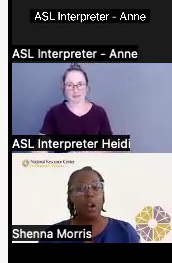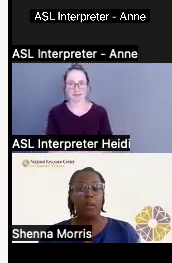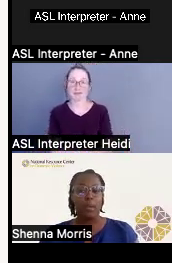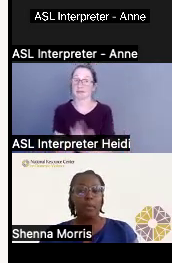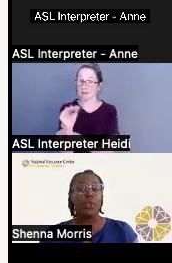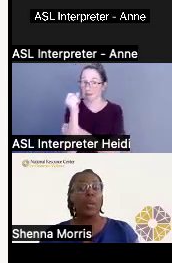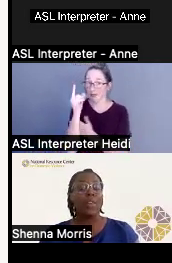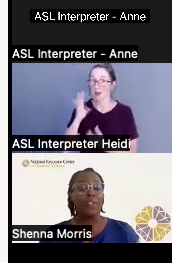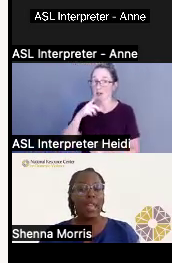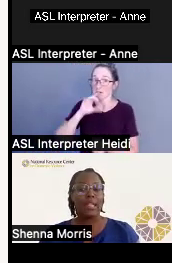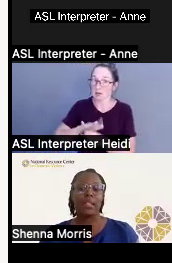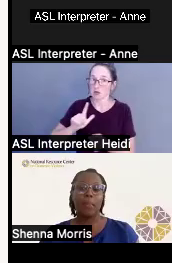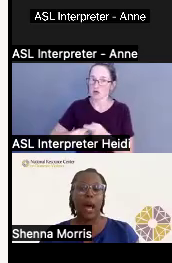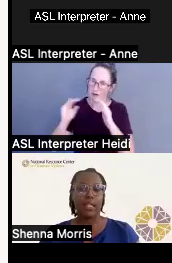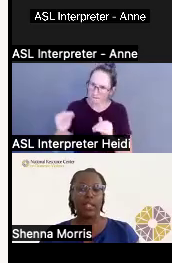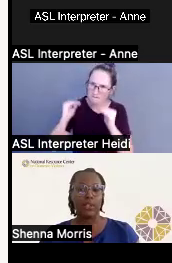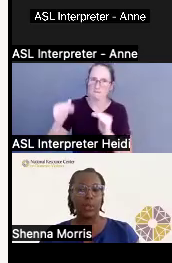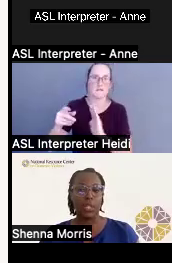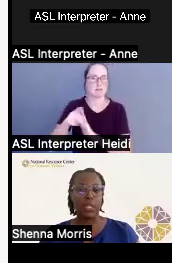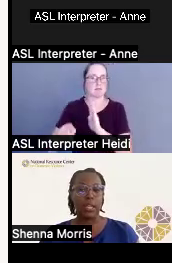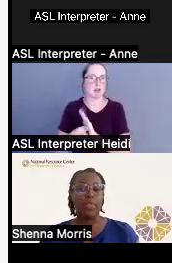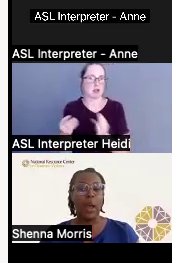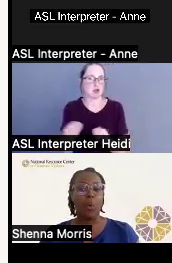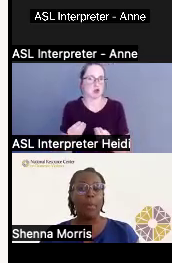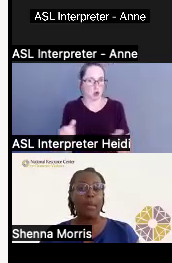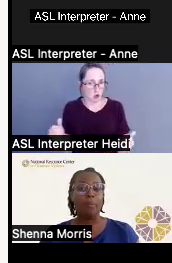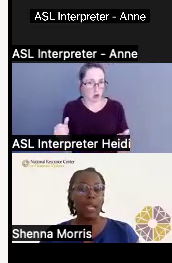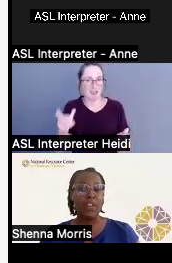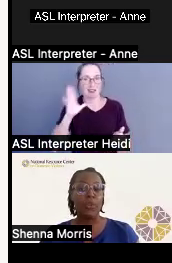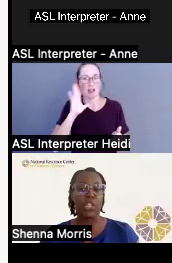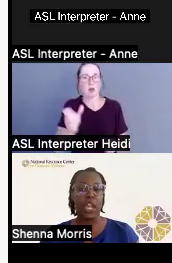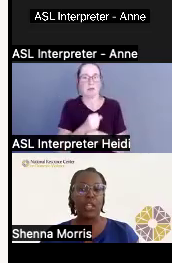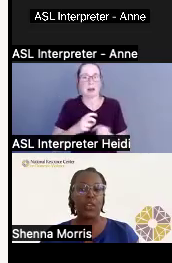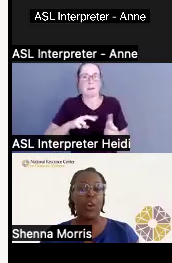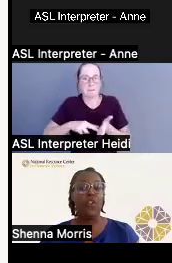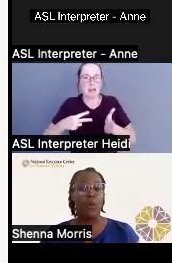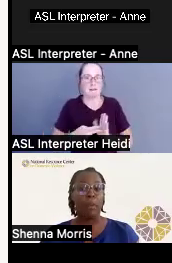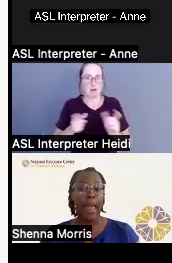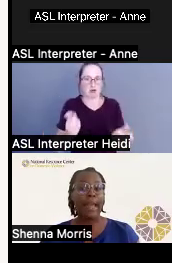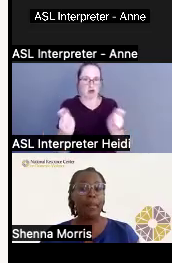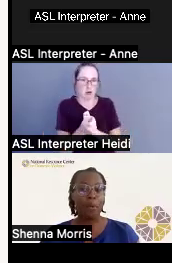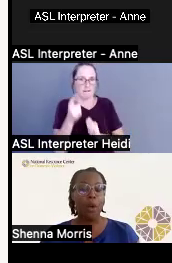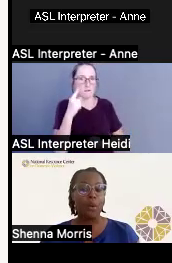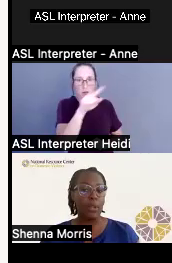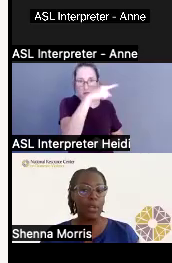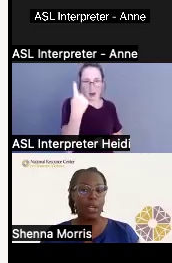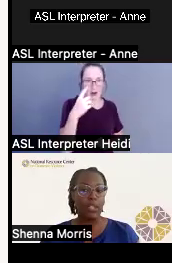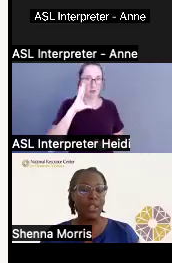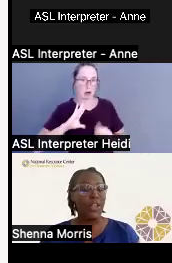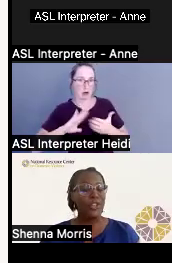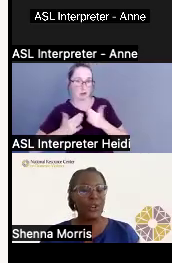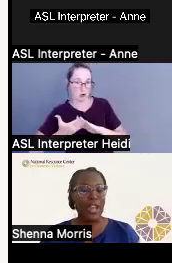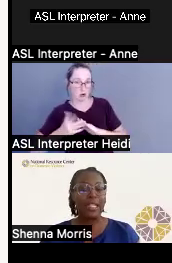And our commitment to advance policy solutions that will make meaningful change for Black and Brown